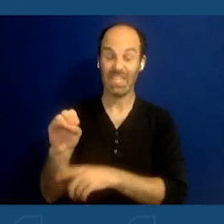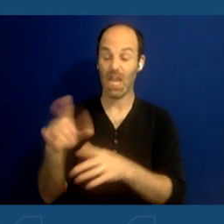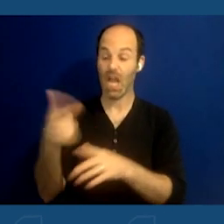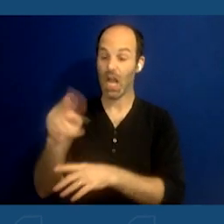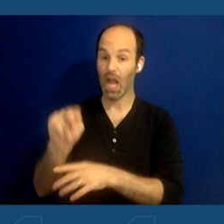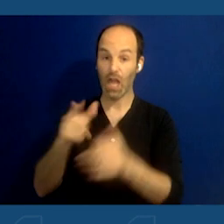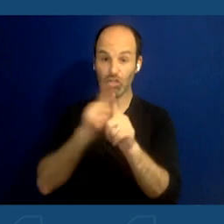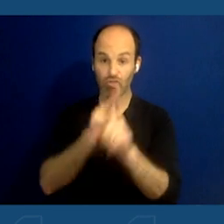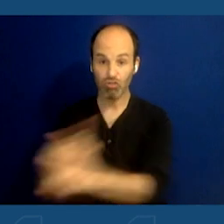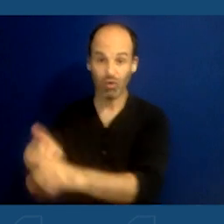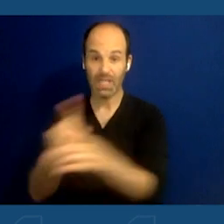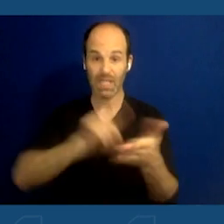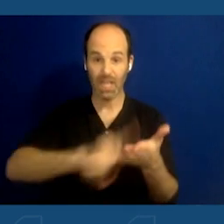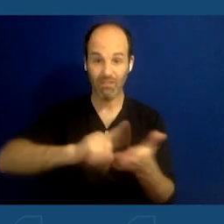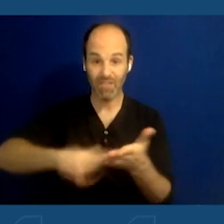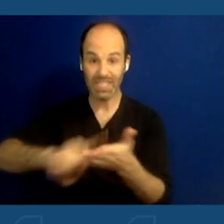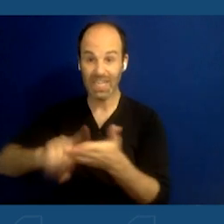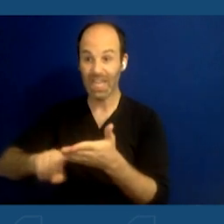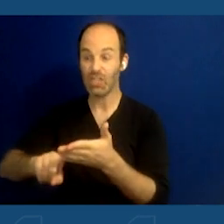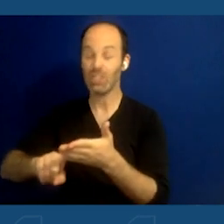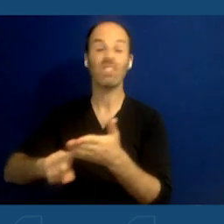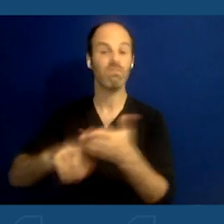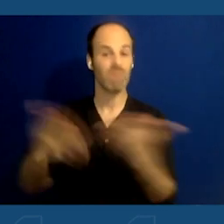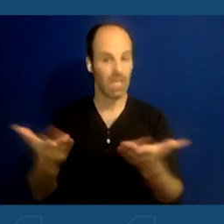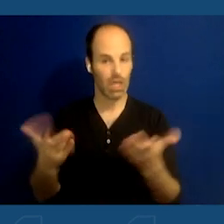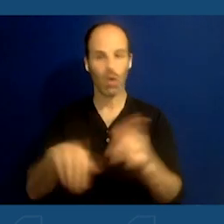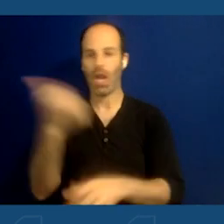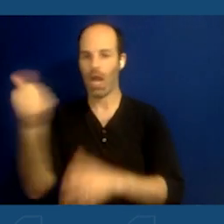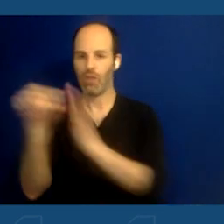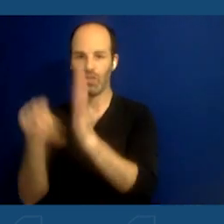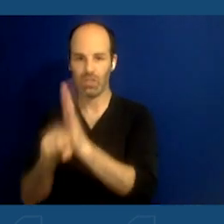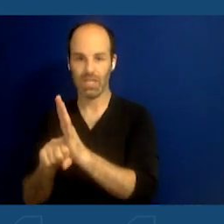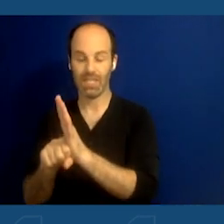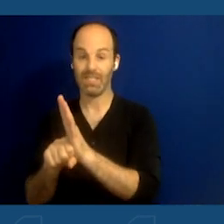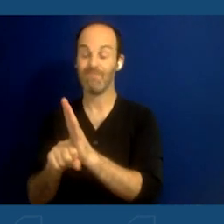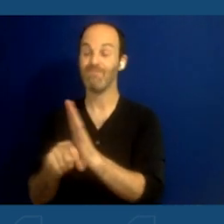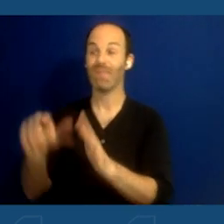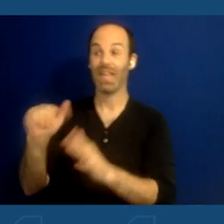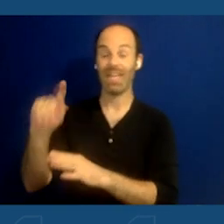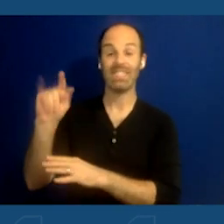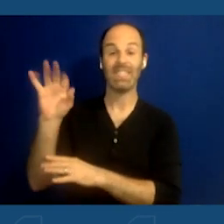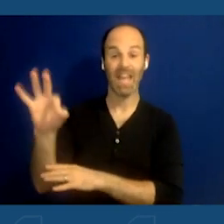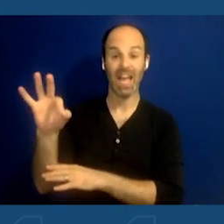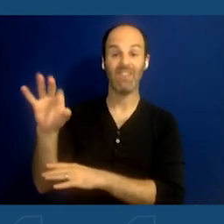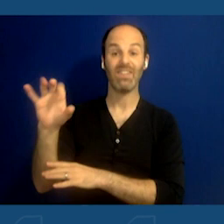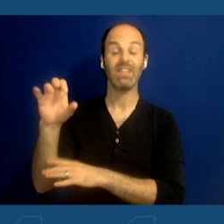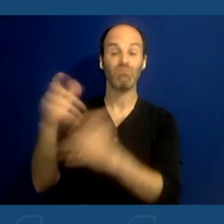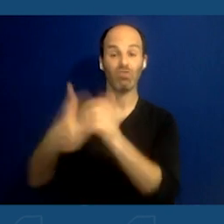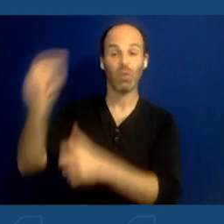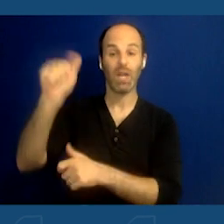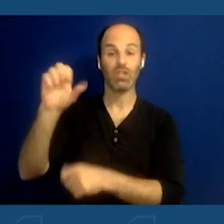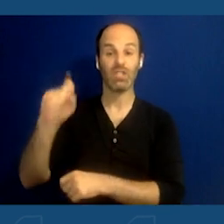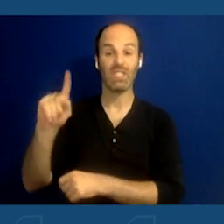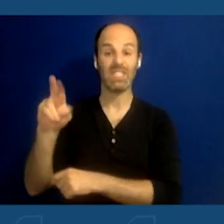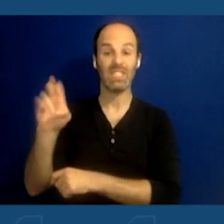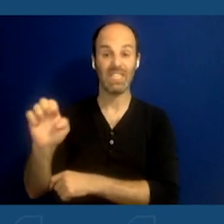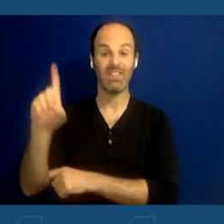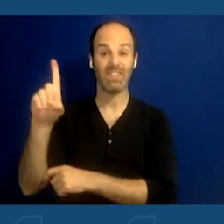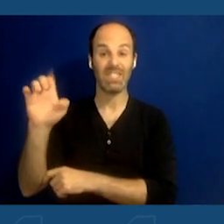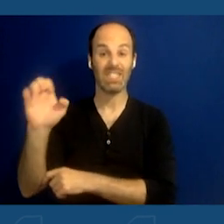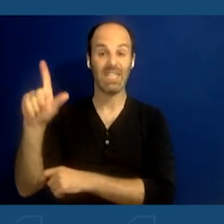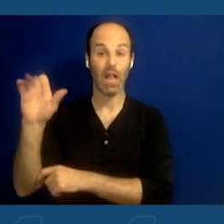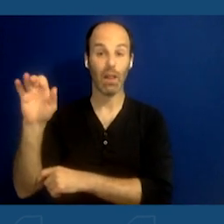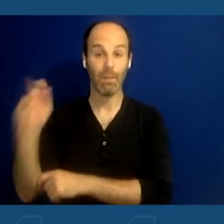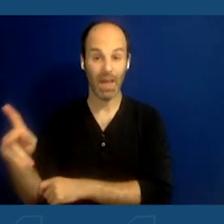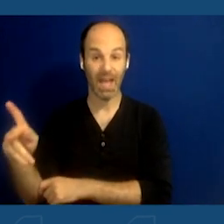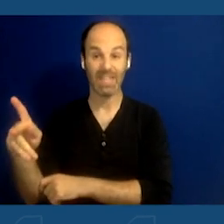working with other states. As I mentioned, ATF Director Steve Dettelbeck, he's going to be coming here. He's focusing on us, but I said,